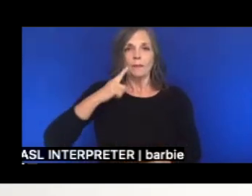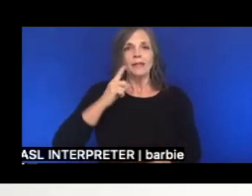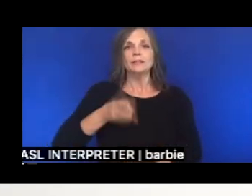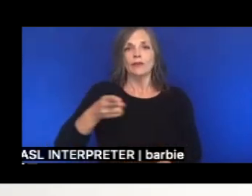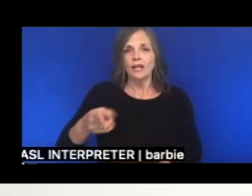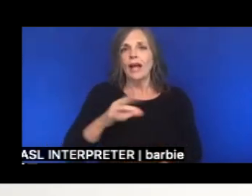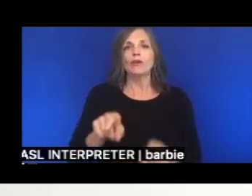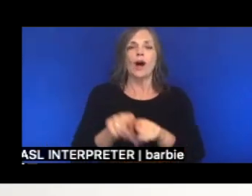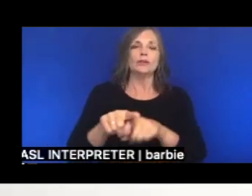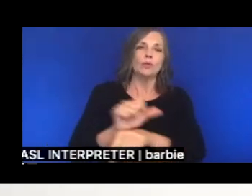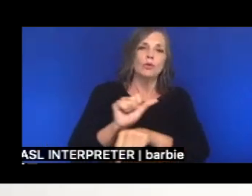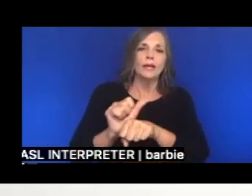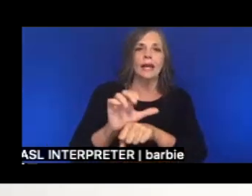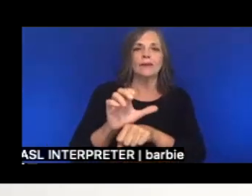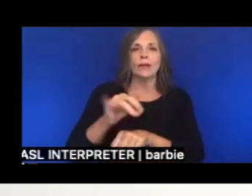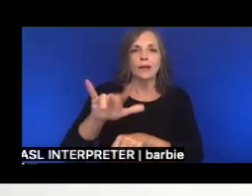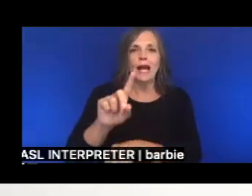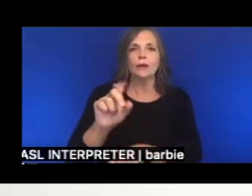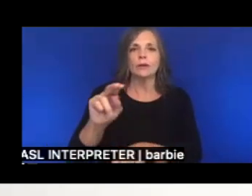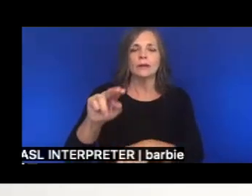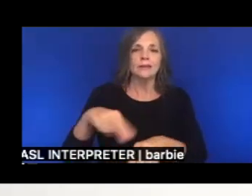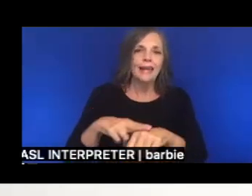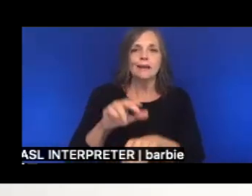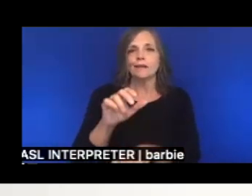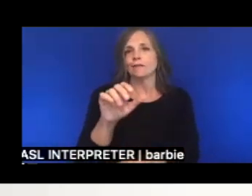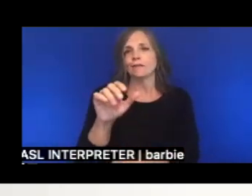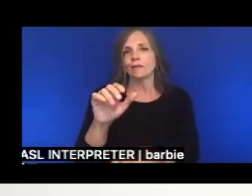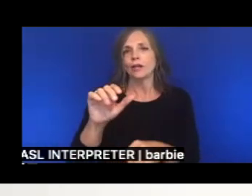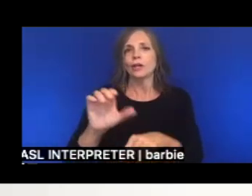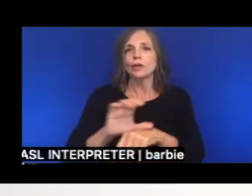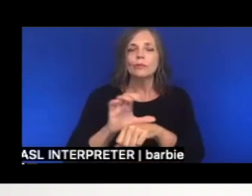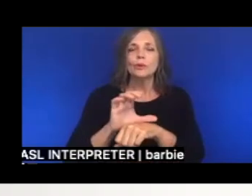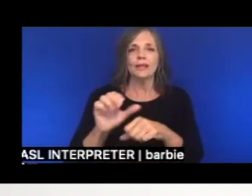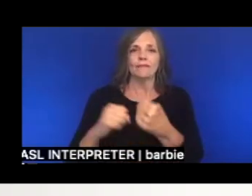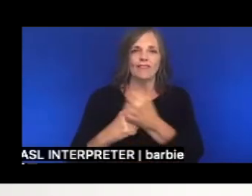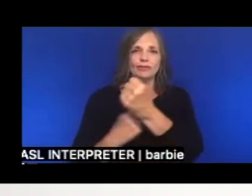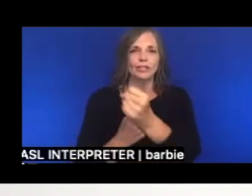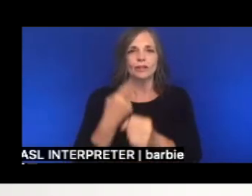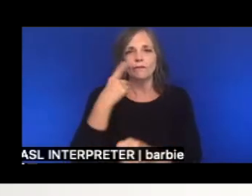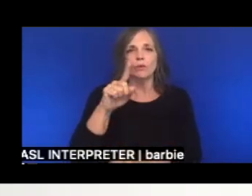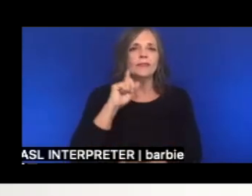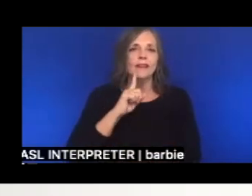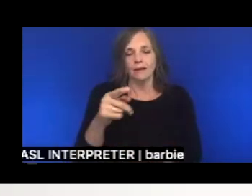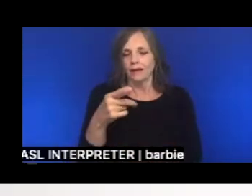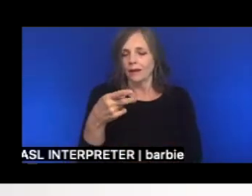of Hearing group. So I'm hoping to take a lot of insights from here and bring it to the